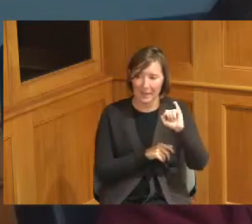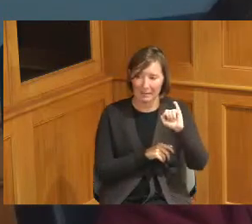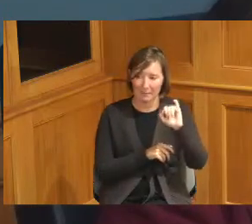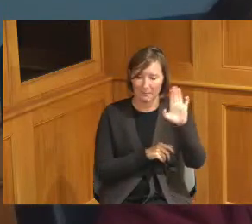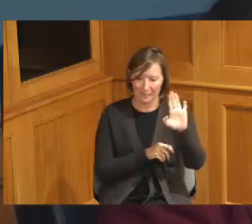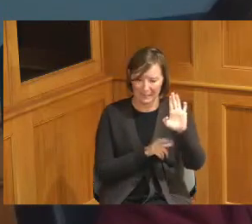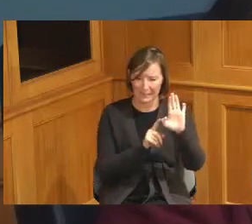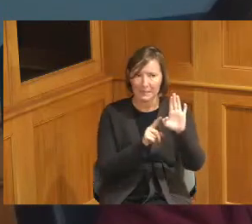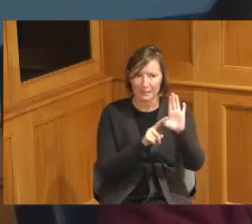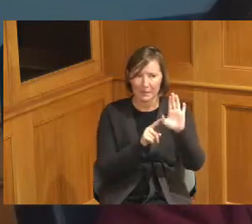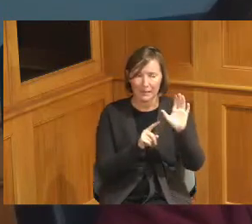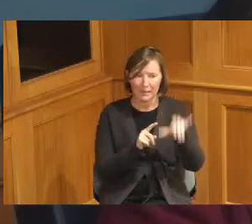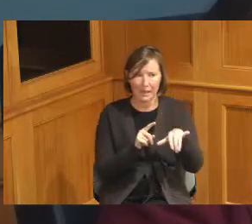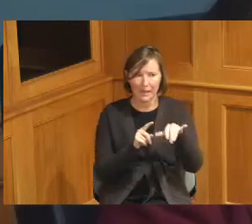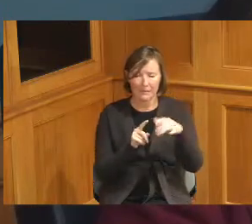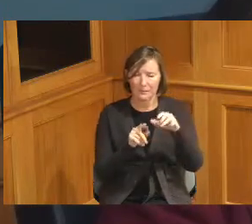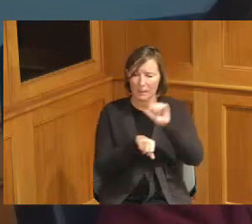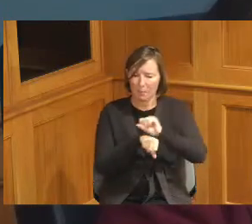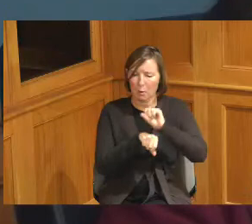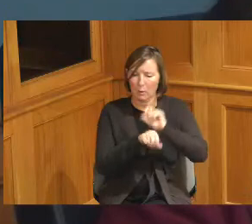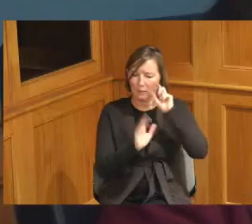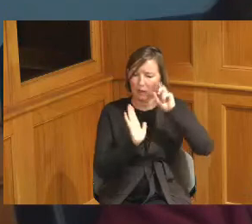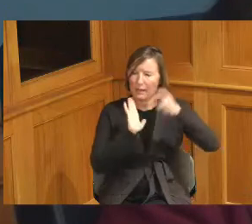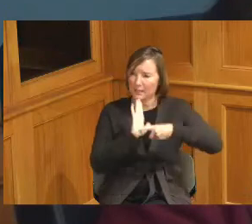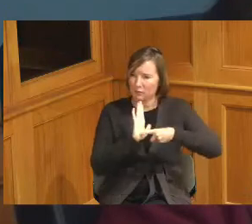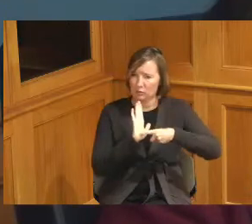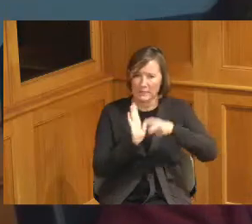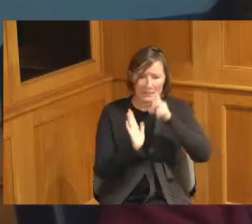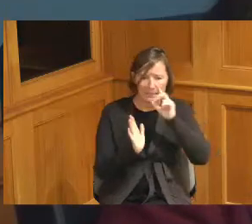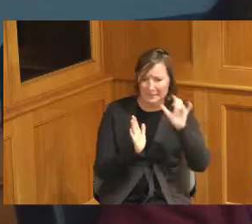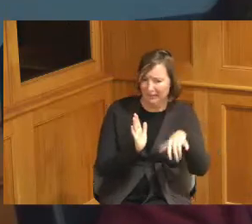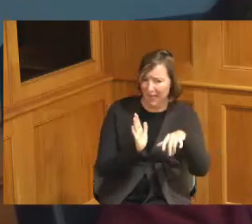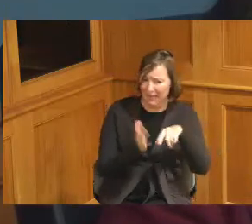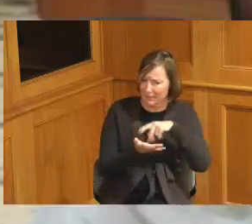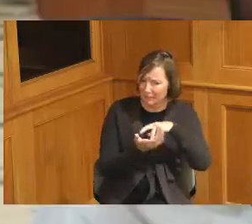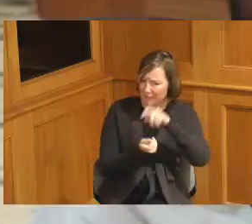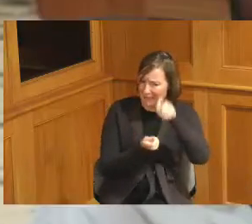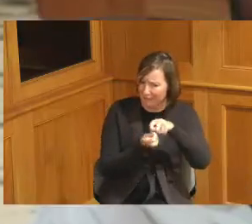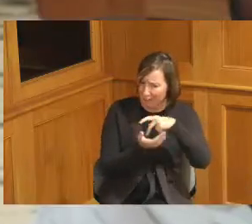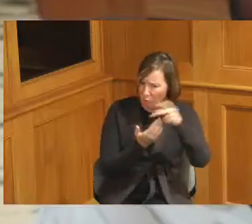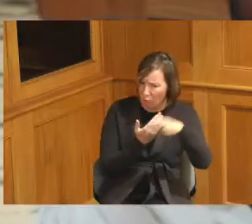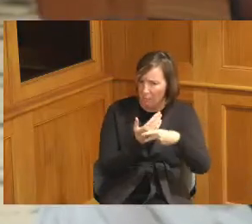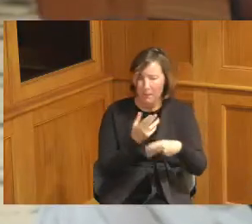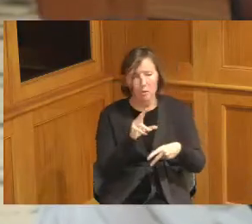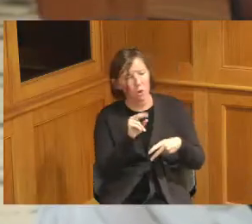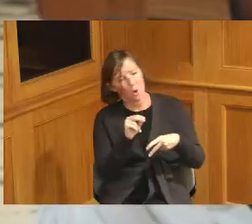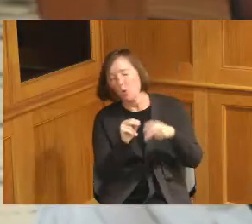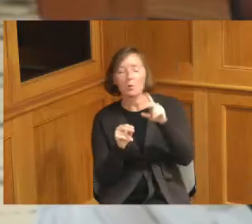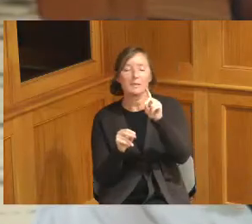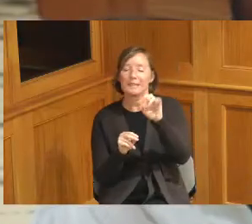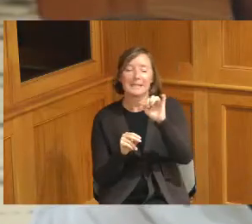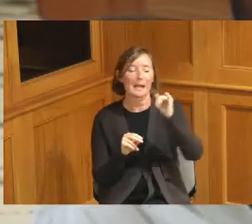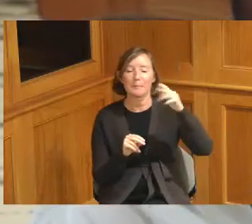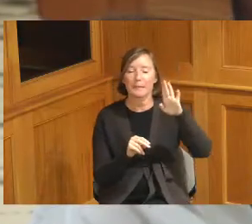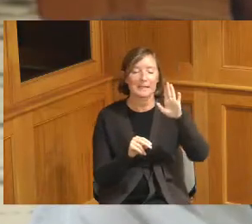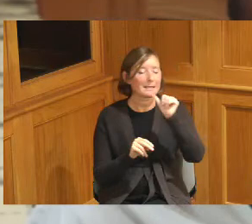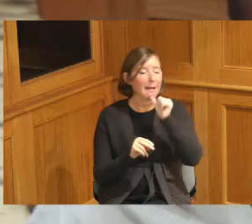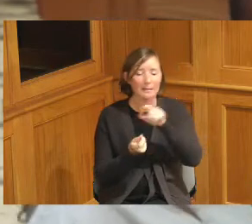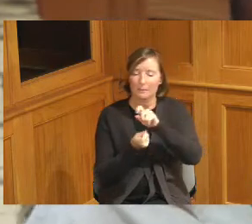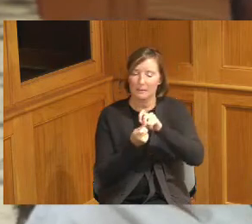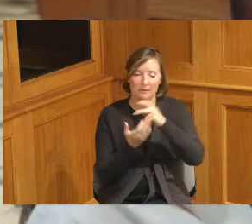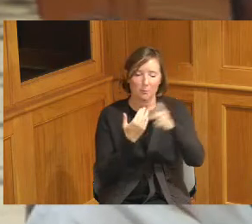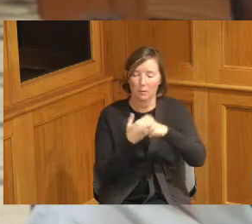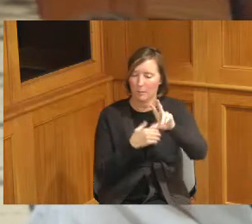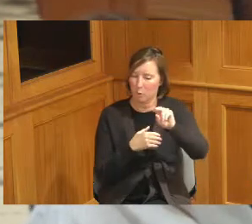does DEIB, is that a specific program itself? What does that stand for? No, it's not really a specific program. What we've done is